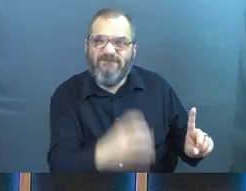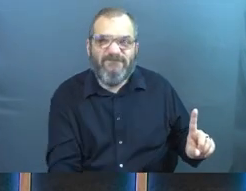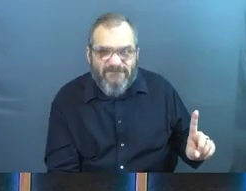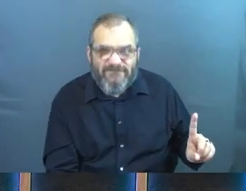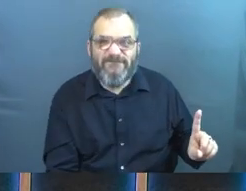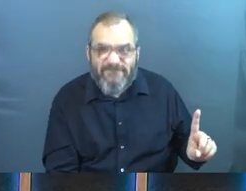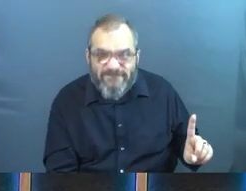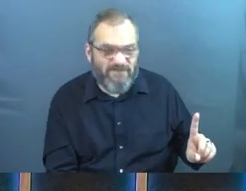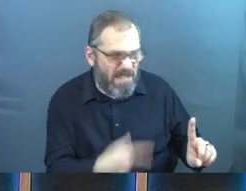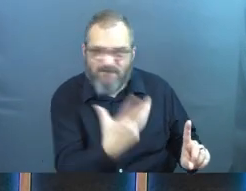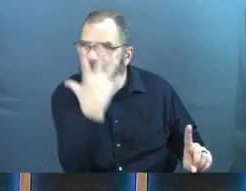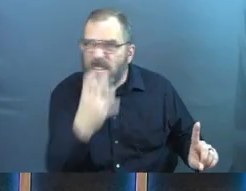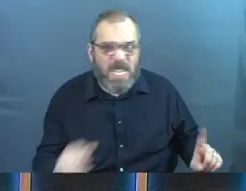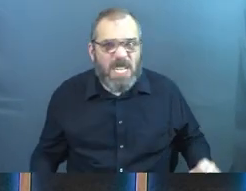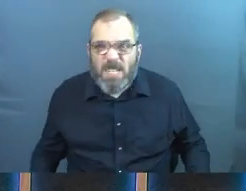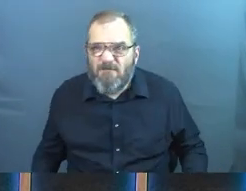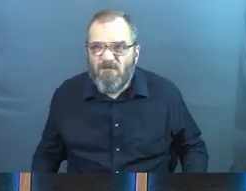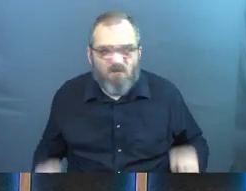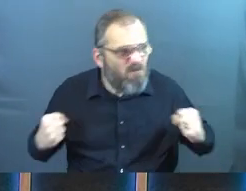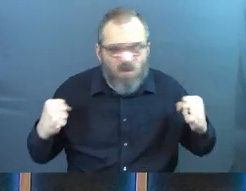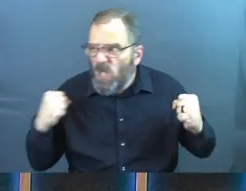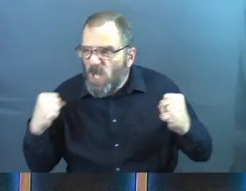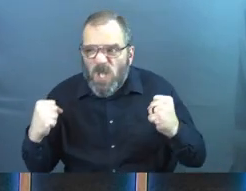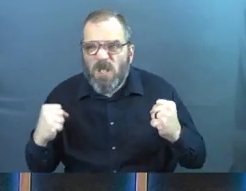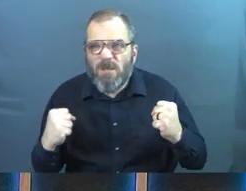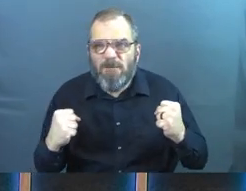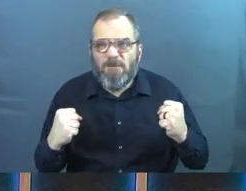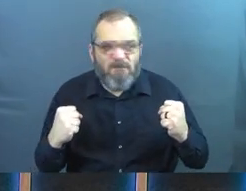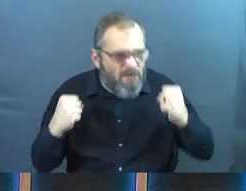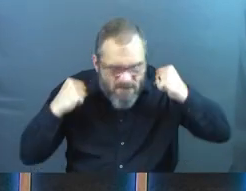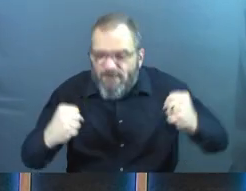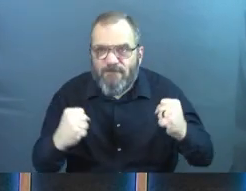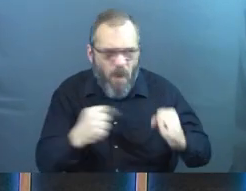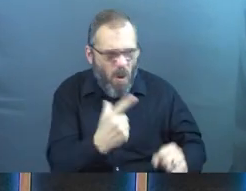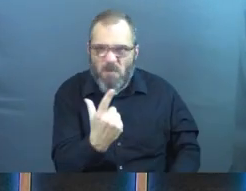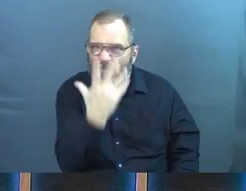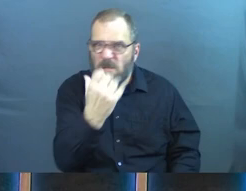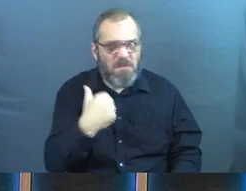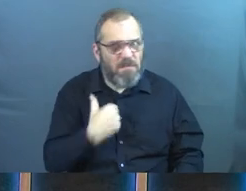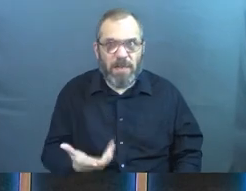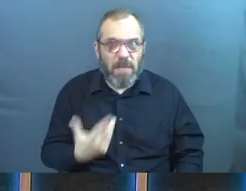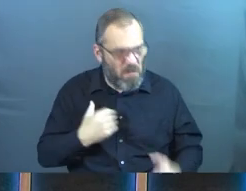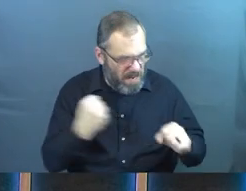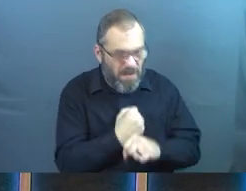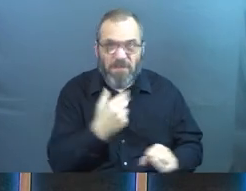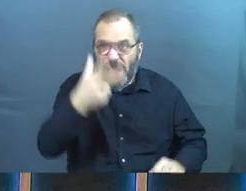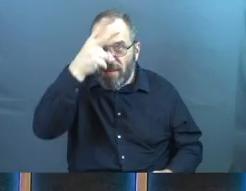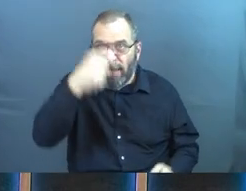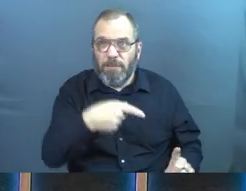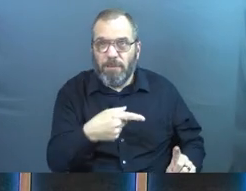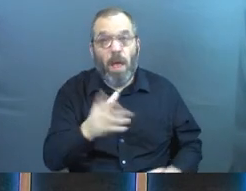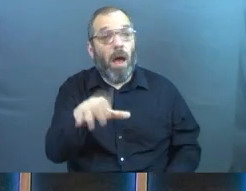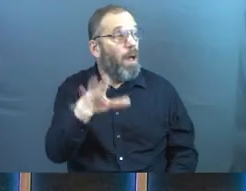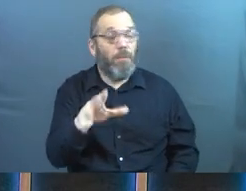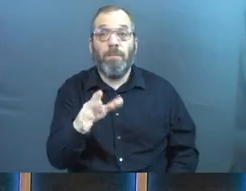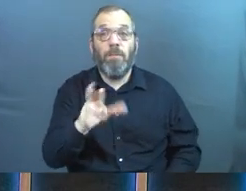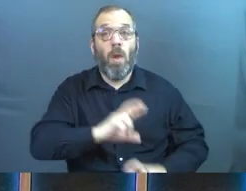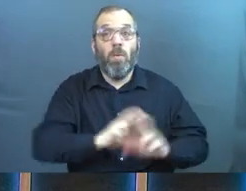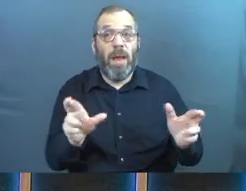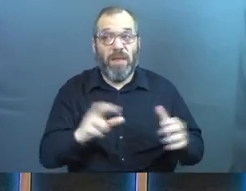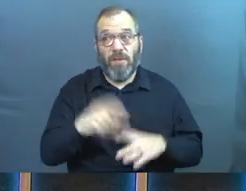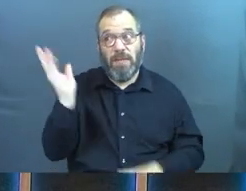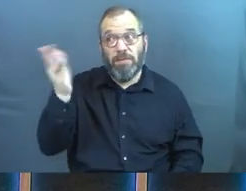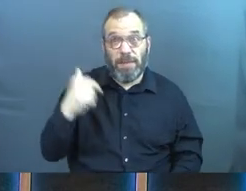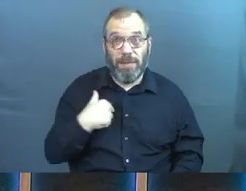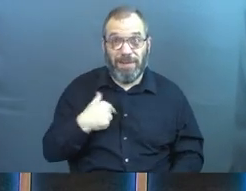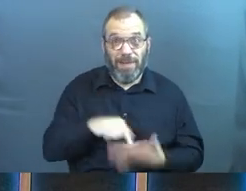Yeah, he's furious. I get it. There's times he feels pretty furious to me too when I'm fighting him. I tell you what, preparing for this